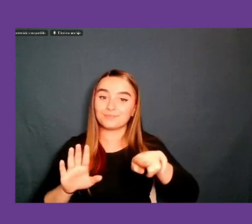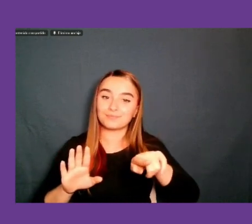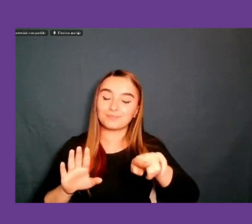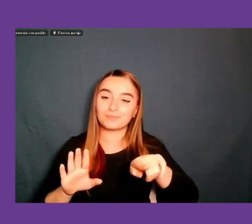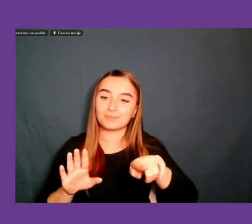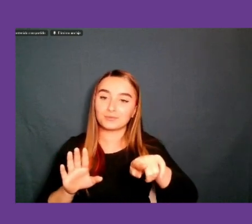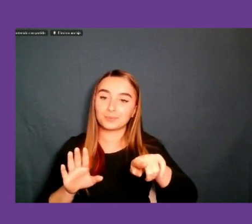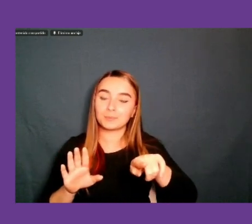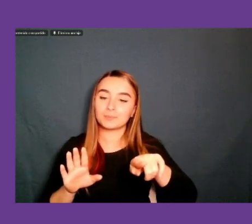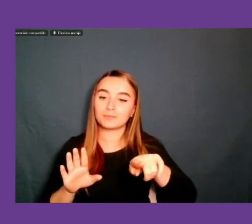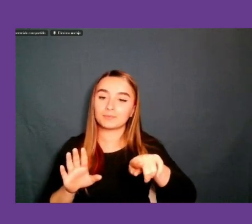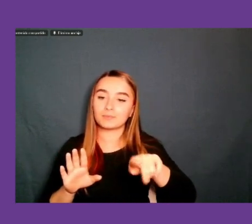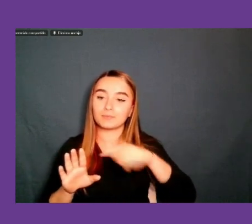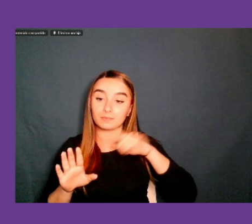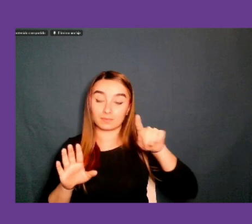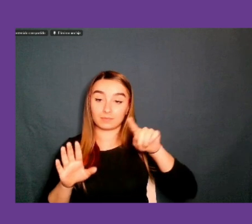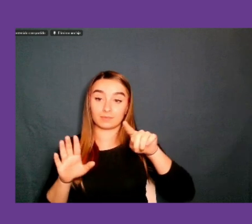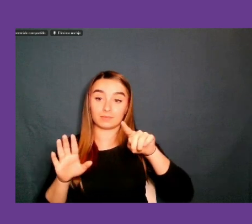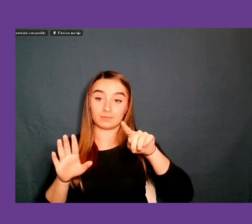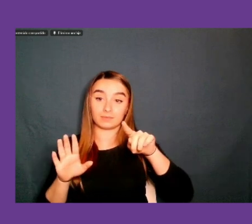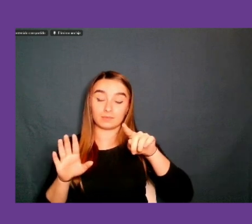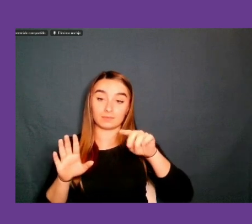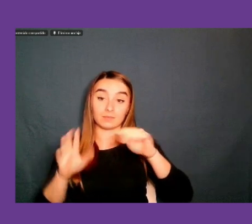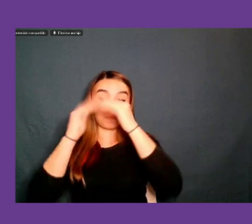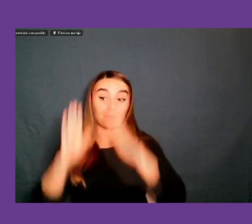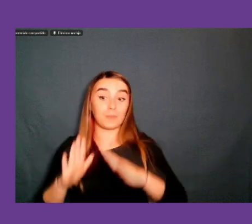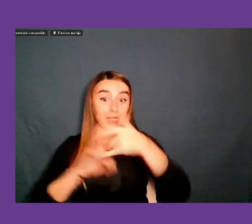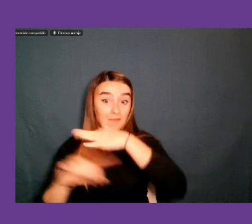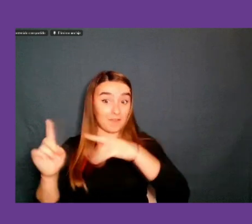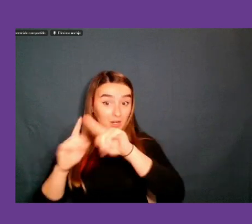Annex 3, the Annex on the accessibility of the built environment,